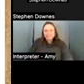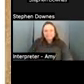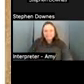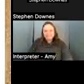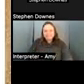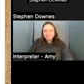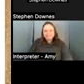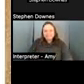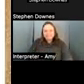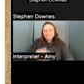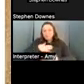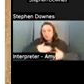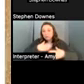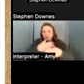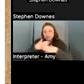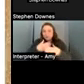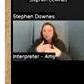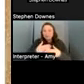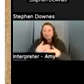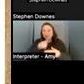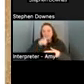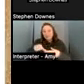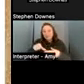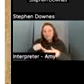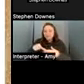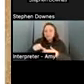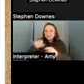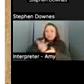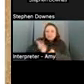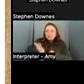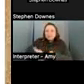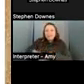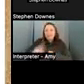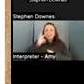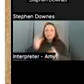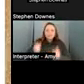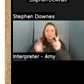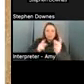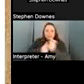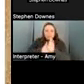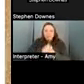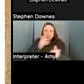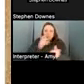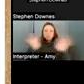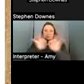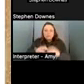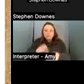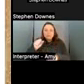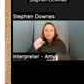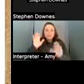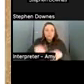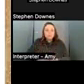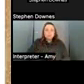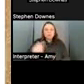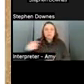and i don't need to extract value from the people who follow it it's not really necessary i'm just going to get my door here